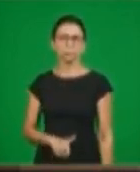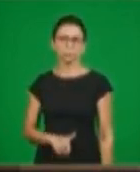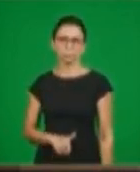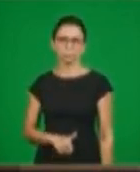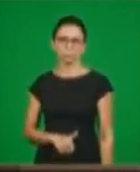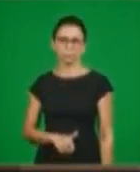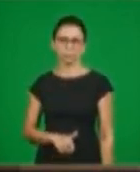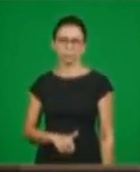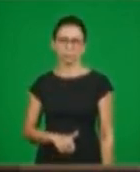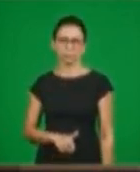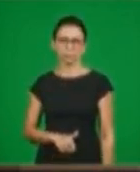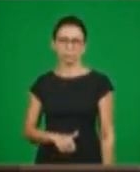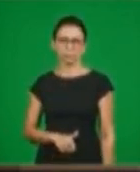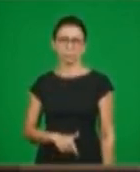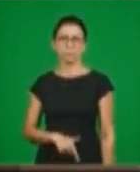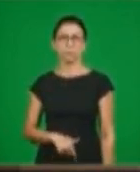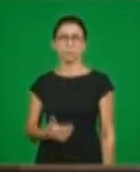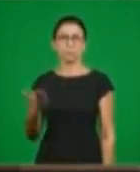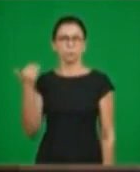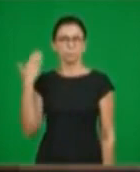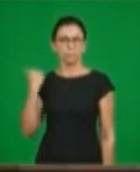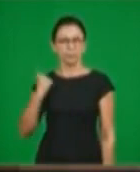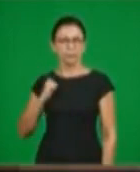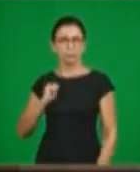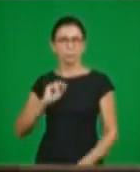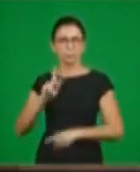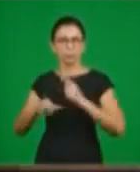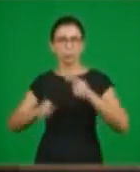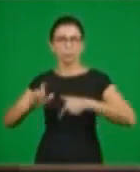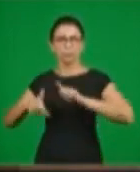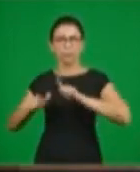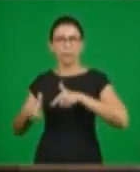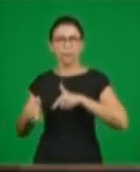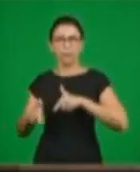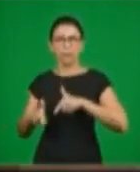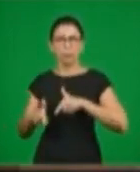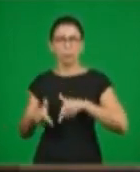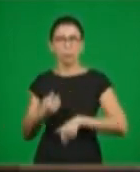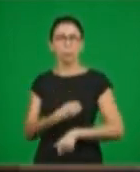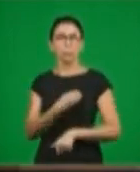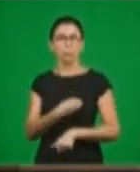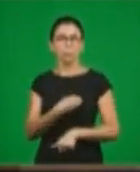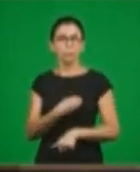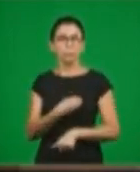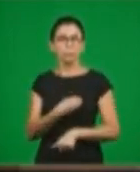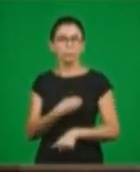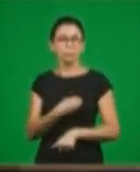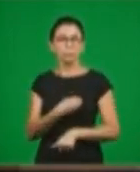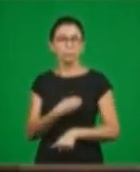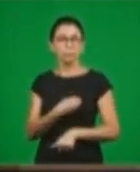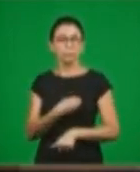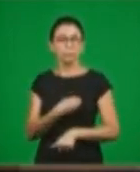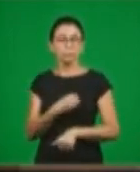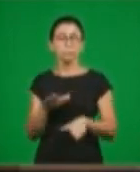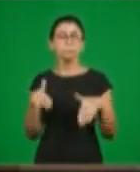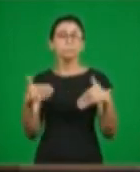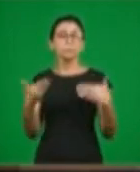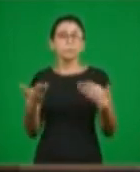situation that lived Israel on that time? First,